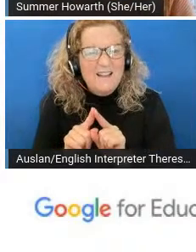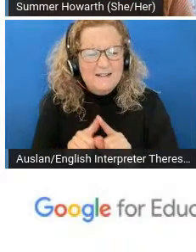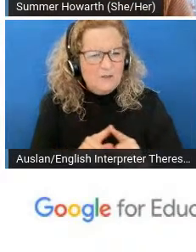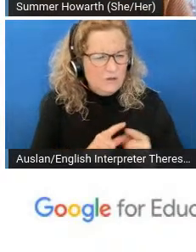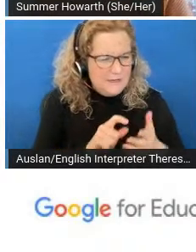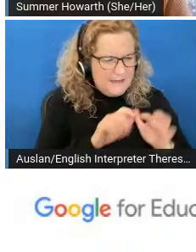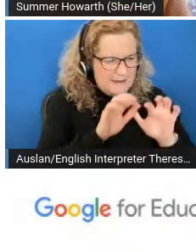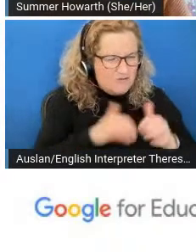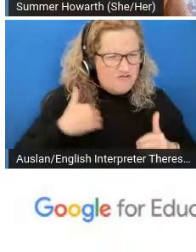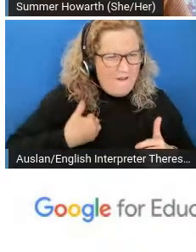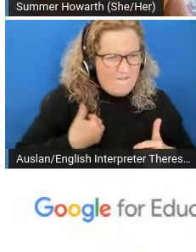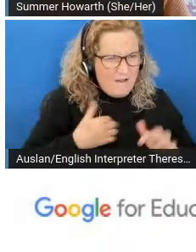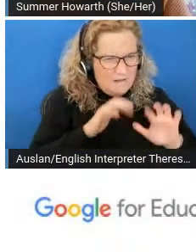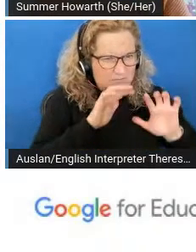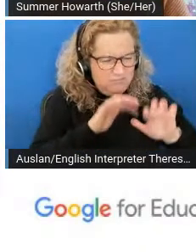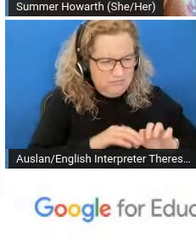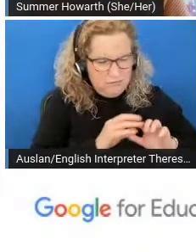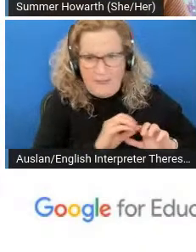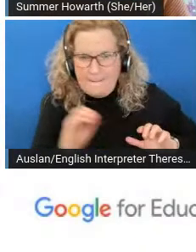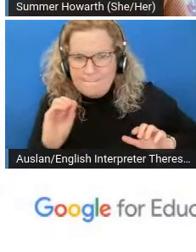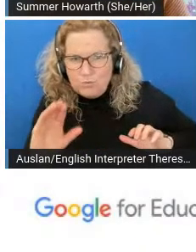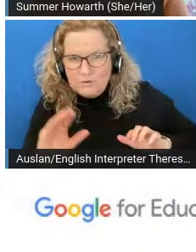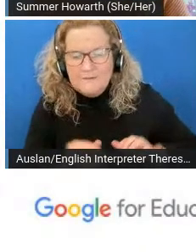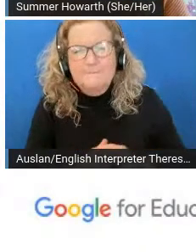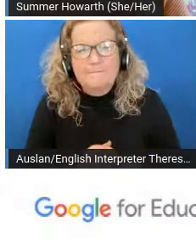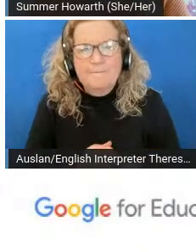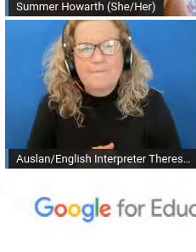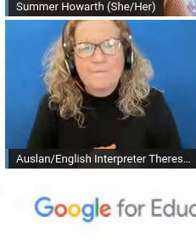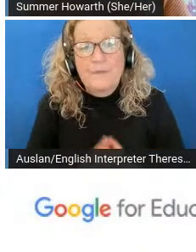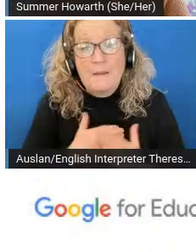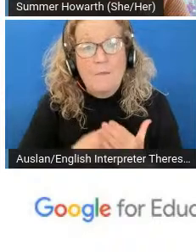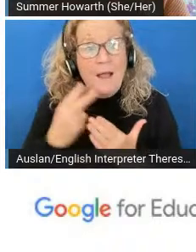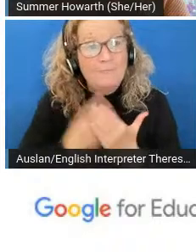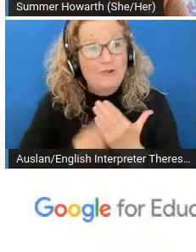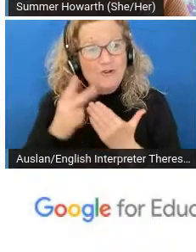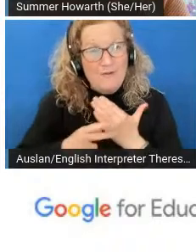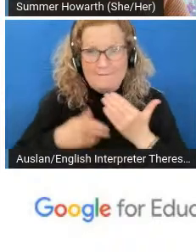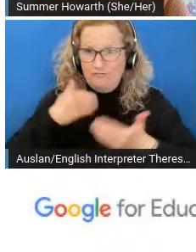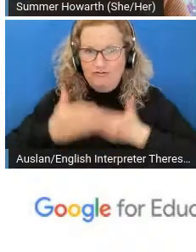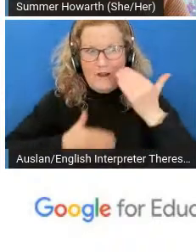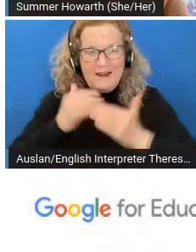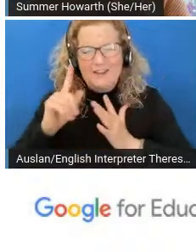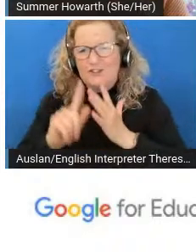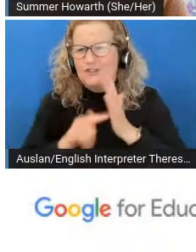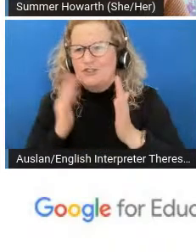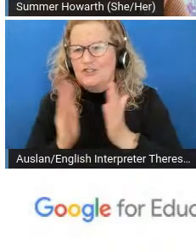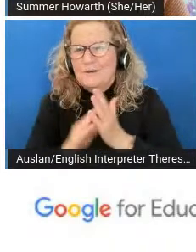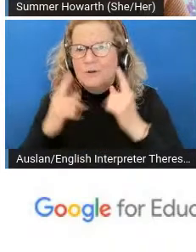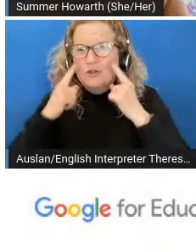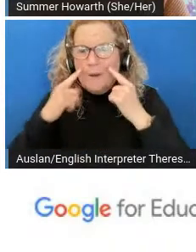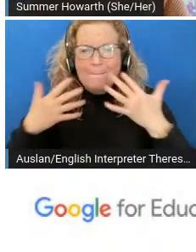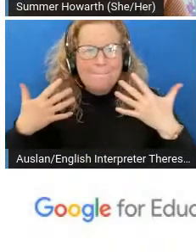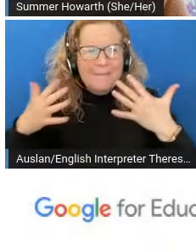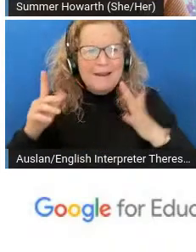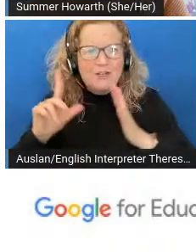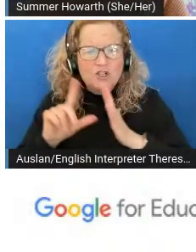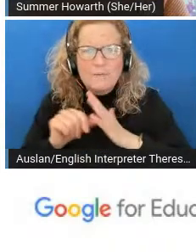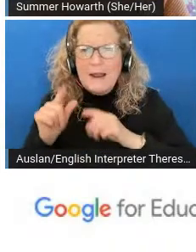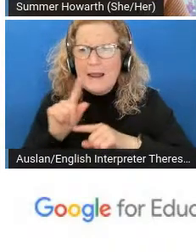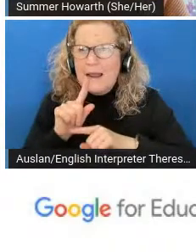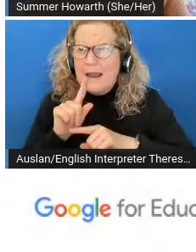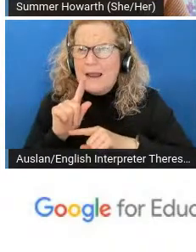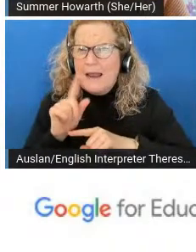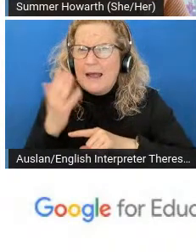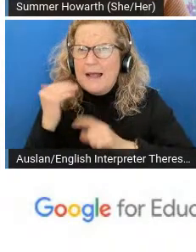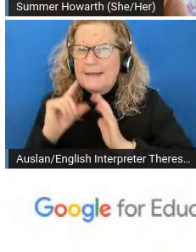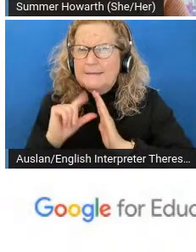across. Here's my program running. So as Jim's shown us many times, and I'm trying to think, yes, we did last time, look at